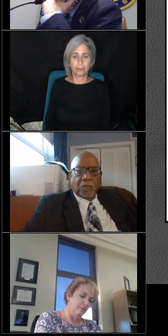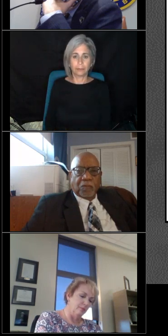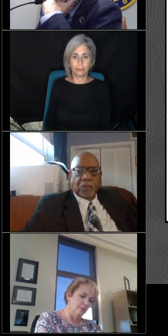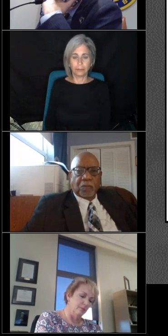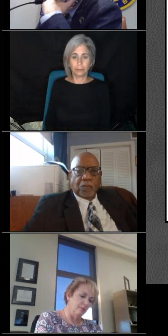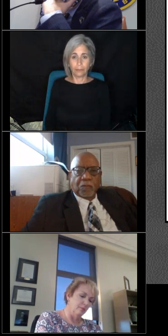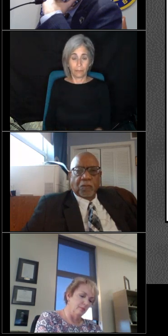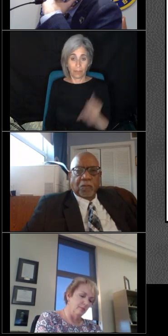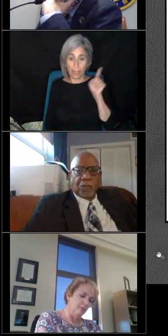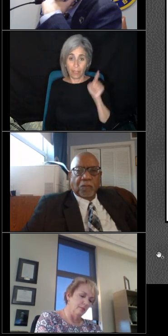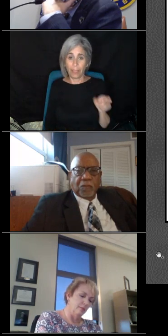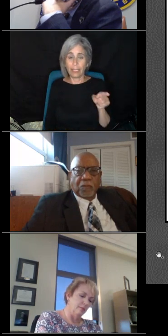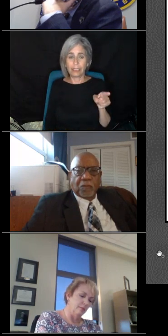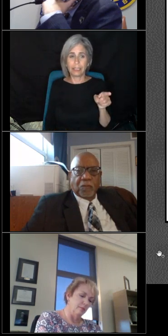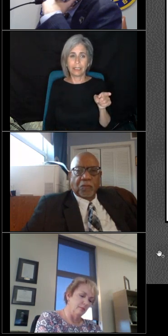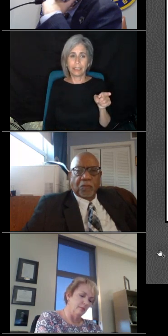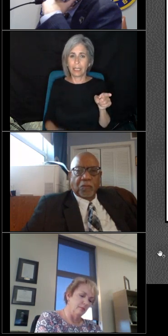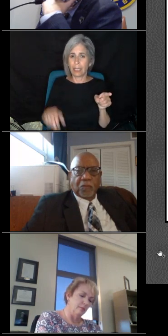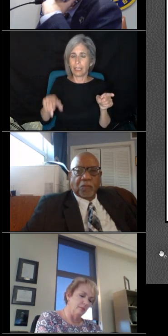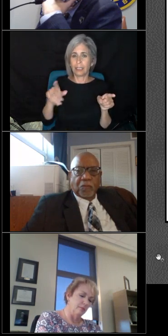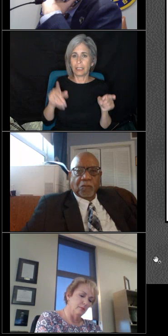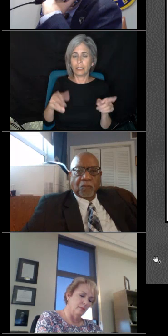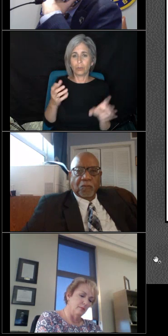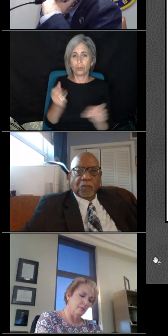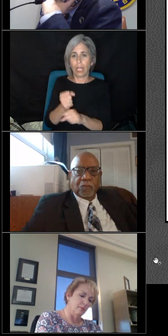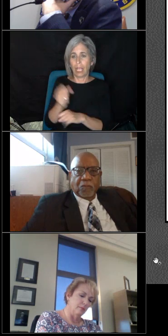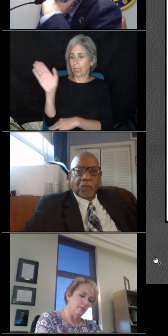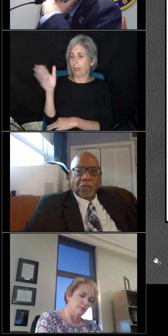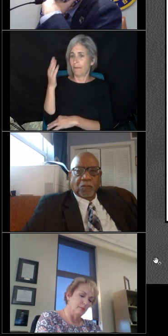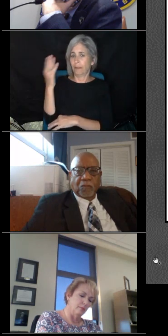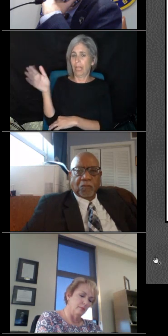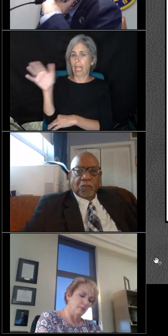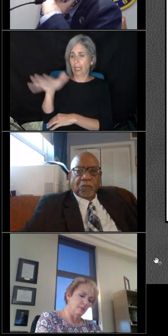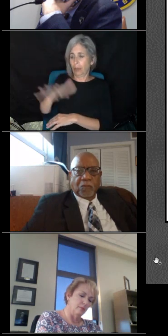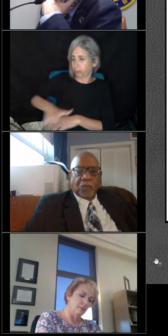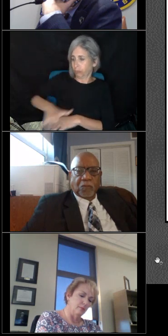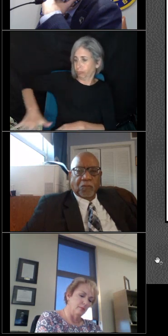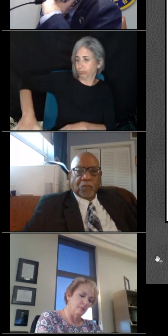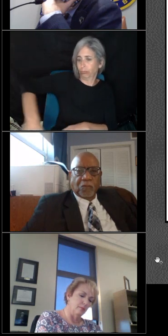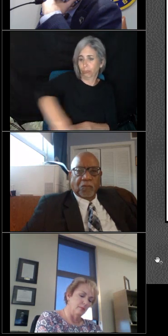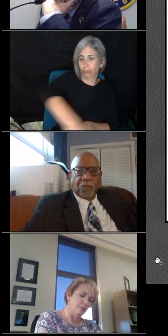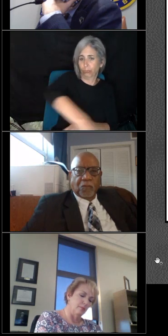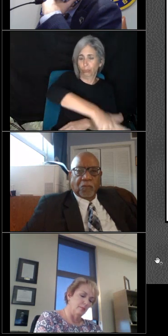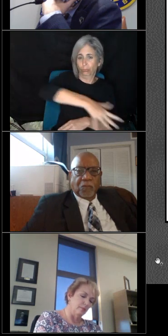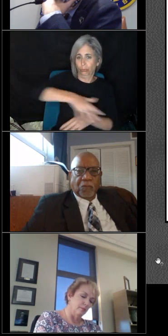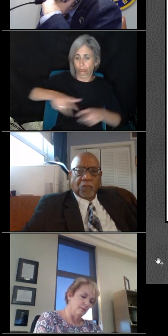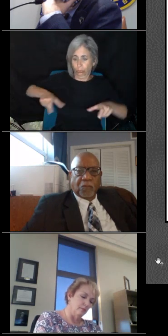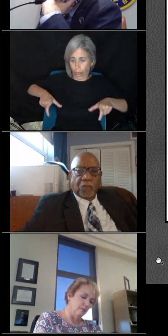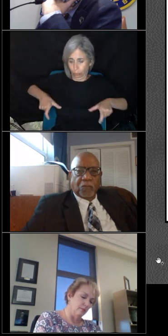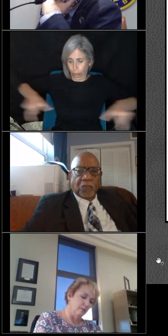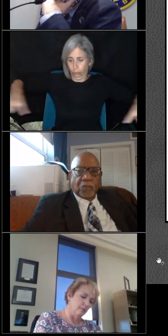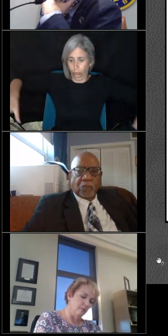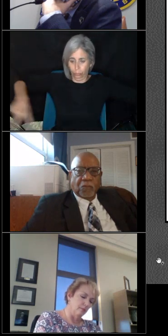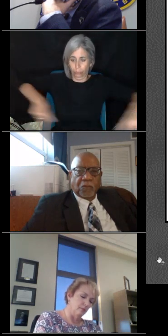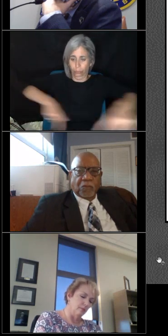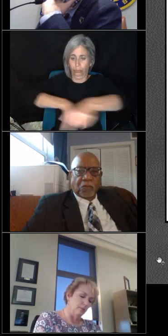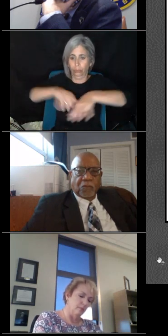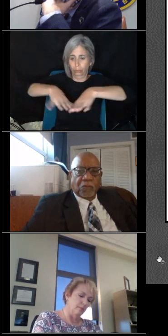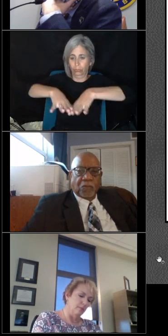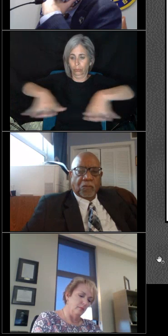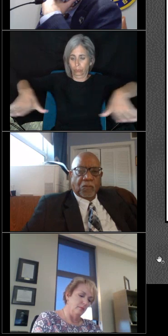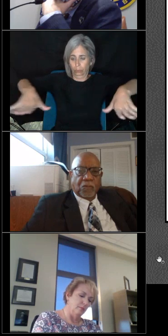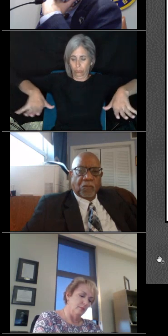And this is a pattern to take the flag and cover it across the entire intersection. In this case, it would be no